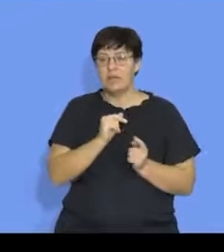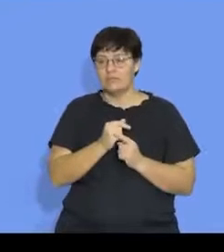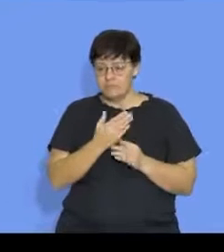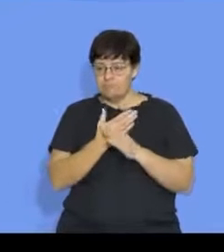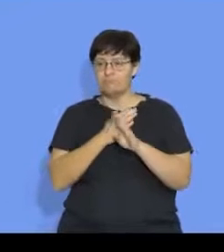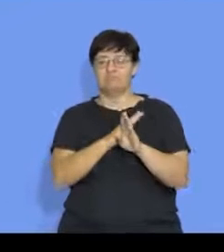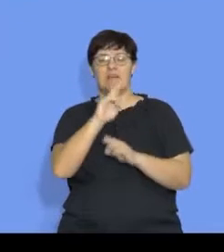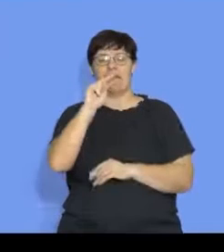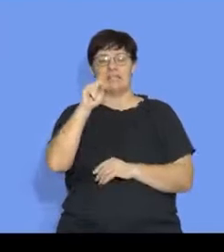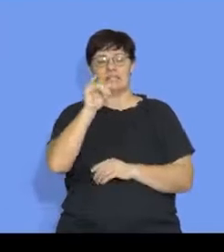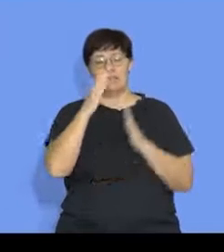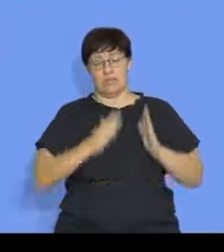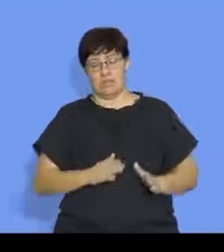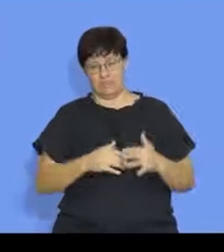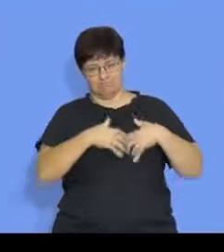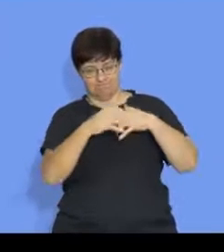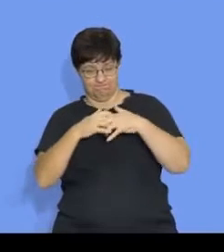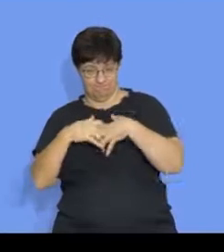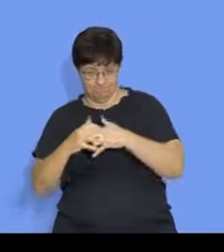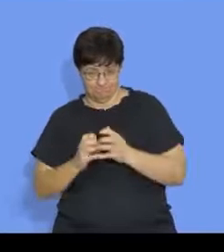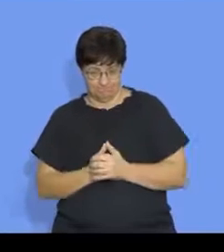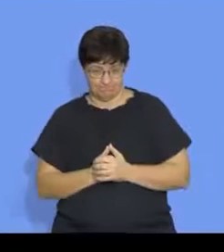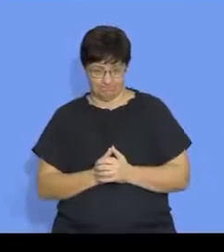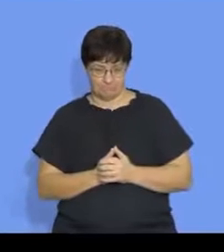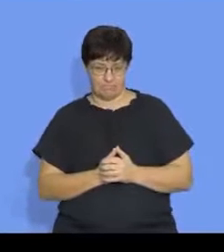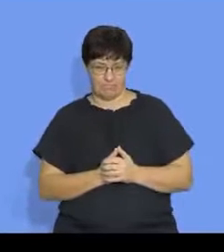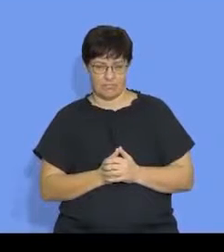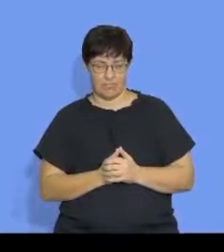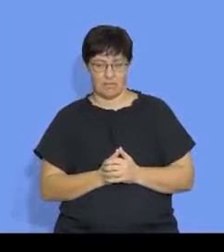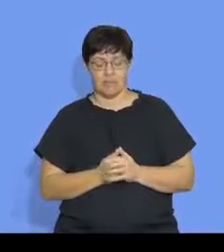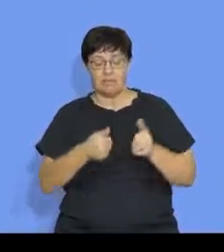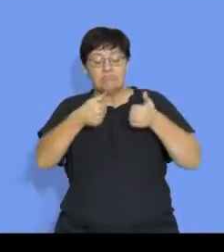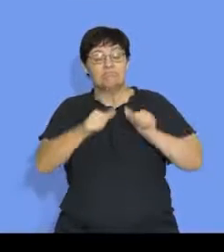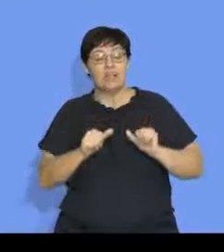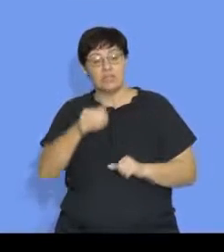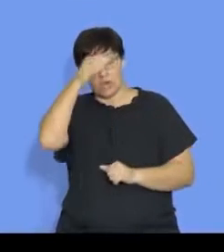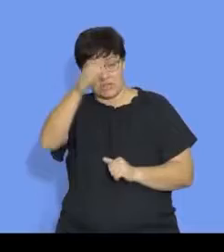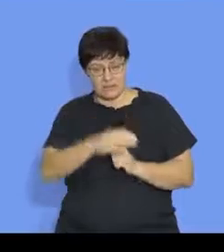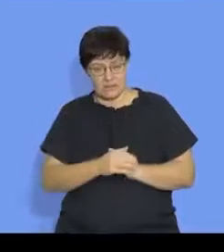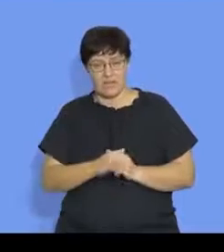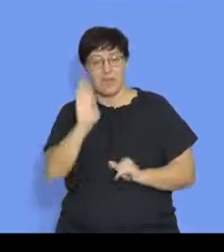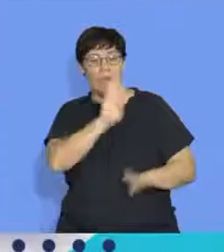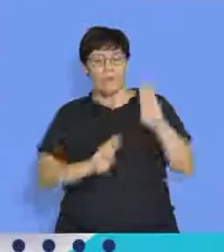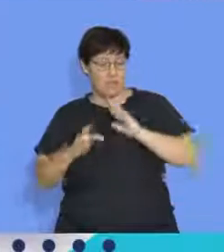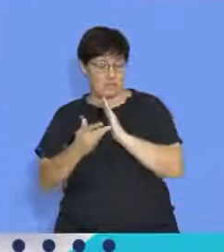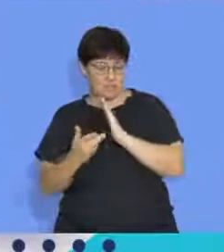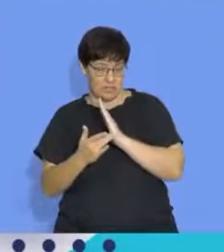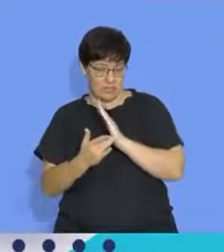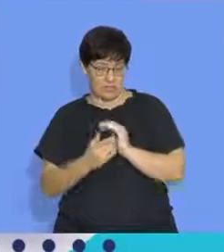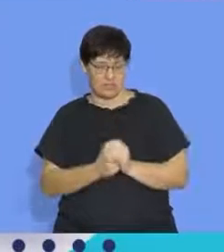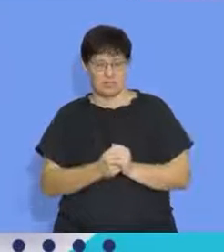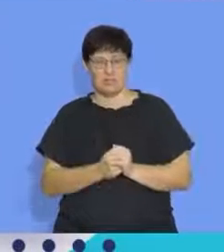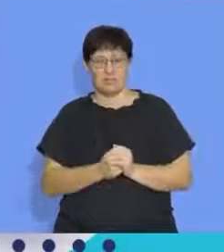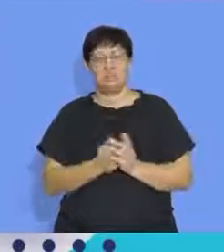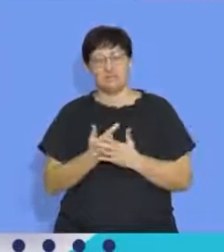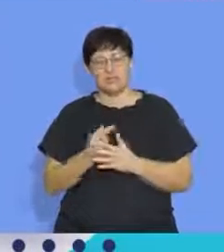this antibody. Guys, the next concept, all right, called biotechnology, is